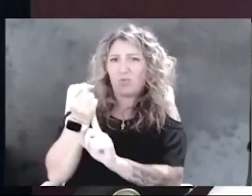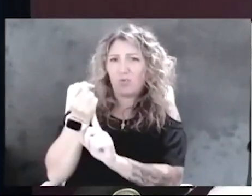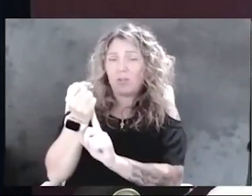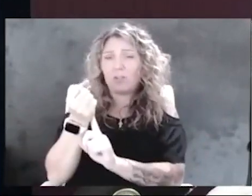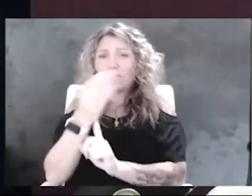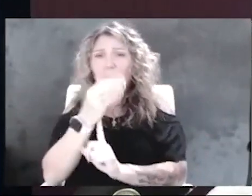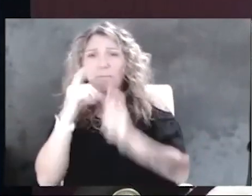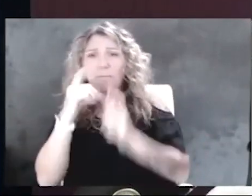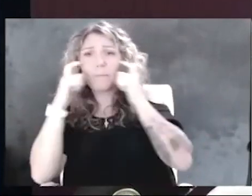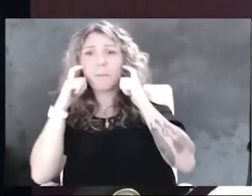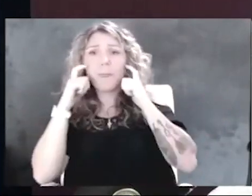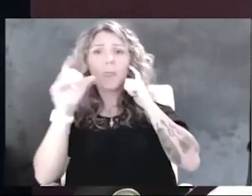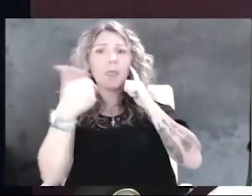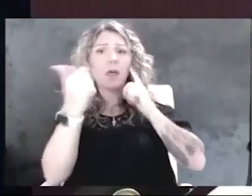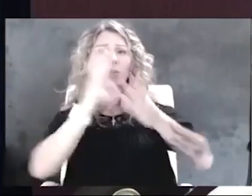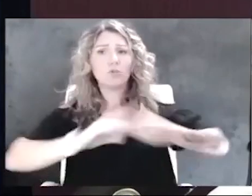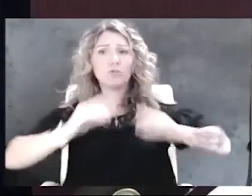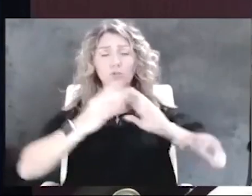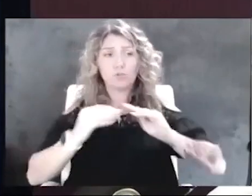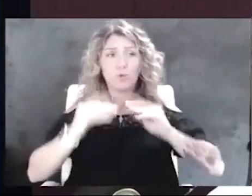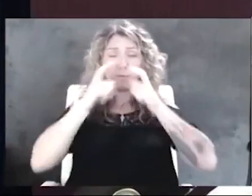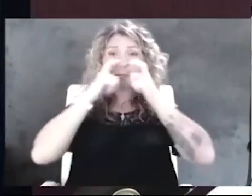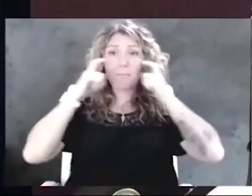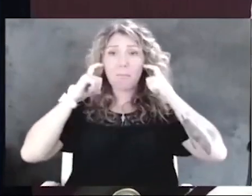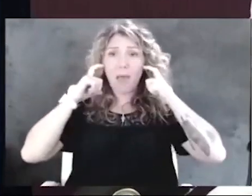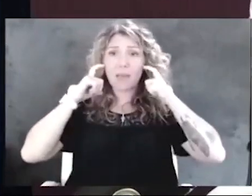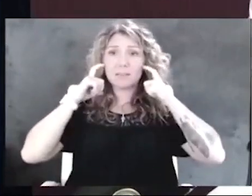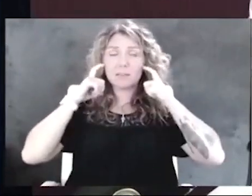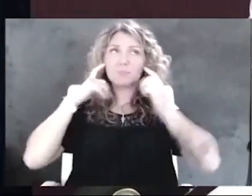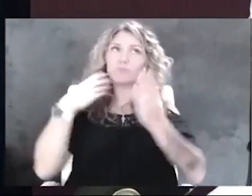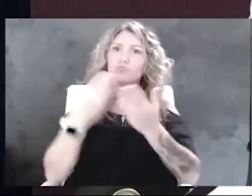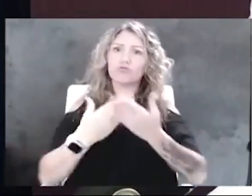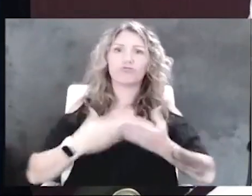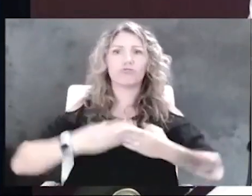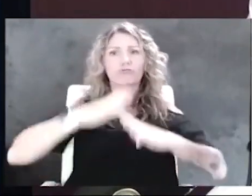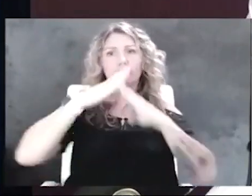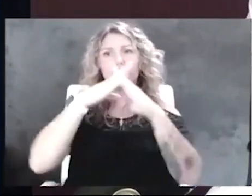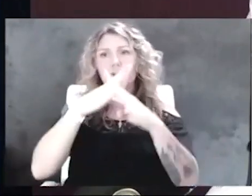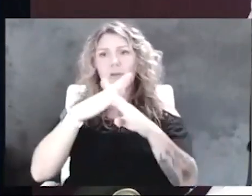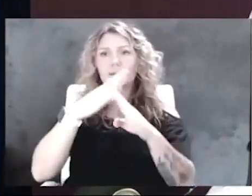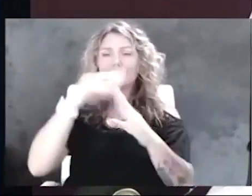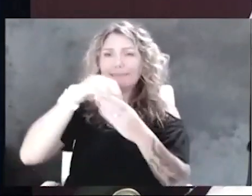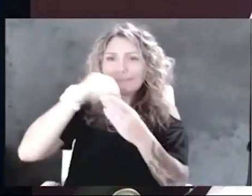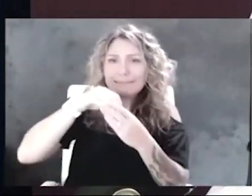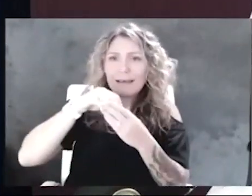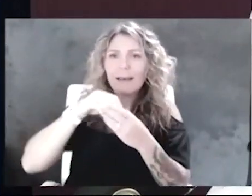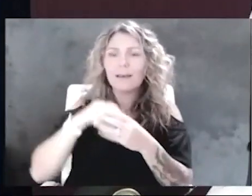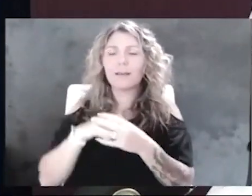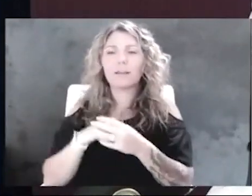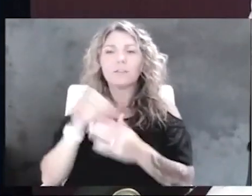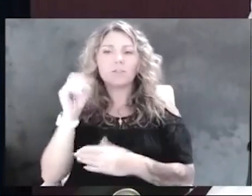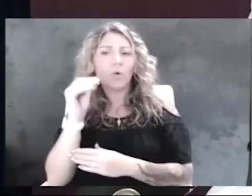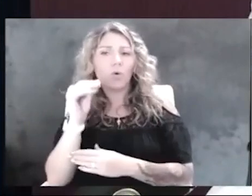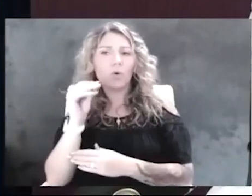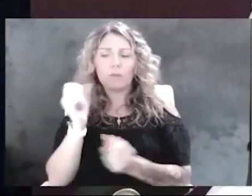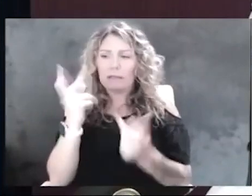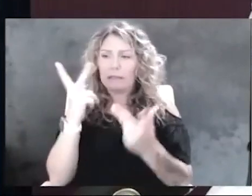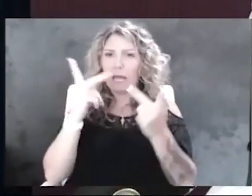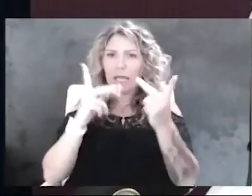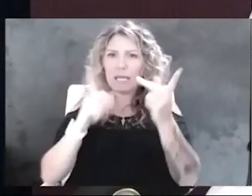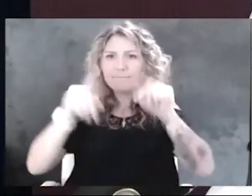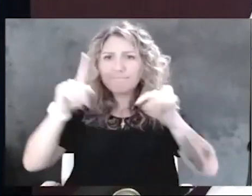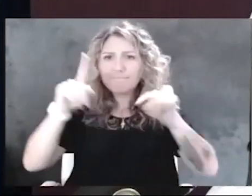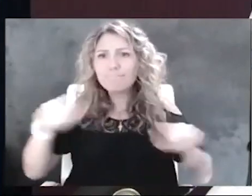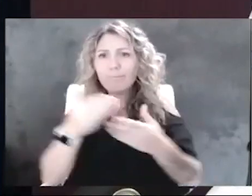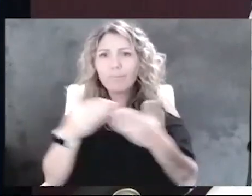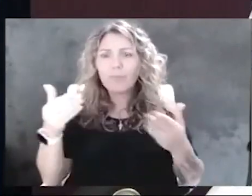been shown that masking does prevent transmission indoors, even to those other folks. So there's just a lot of variables you have to think about. What kind of quality